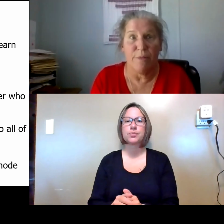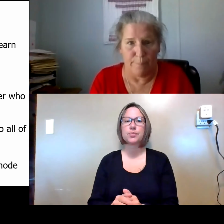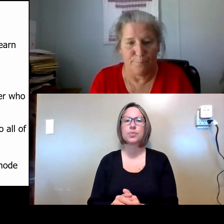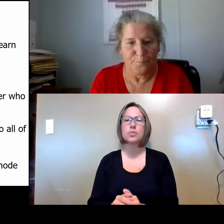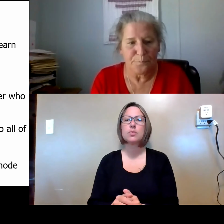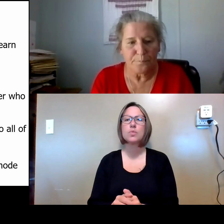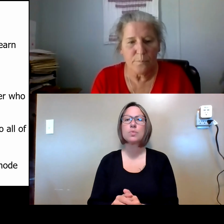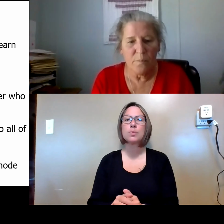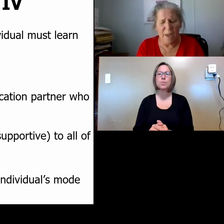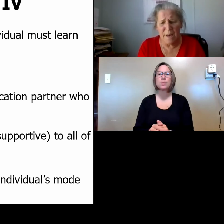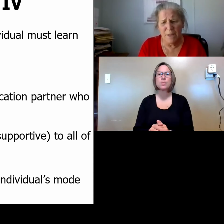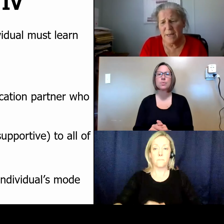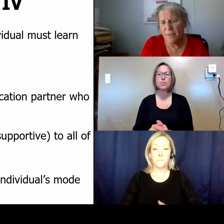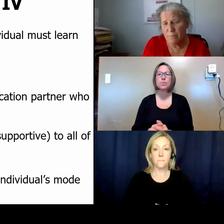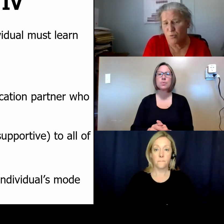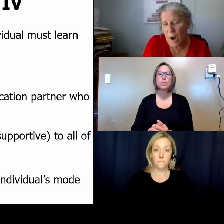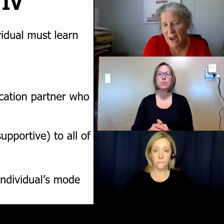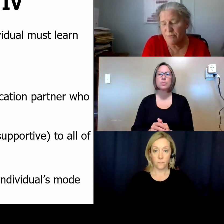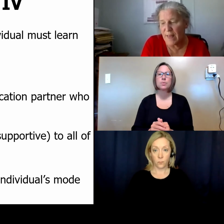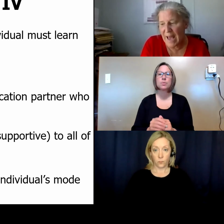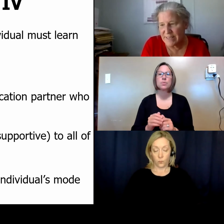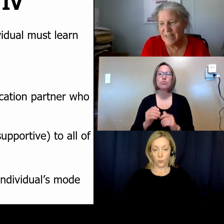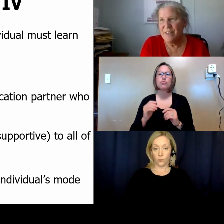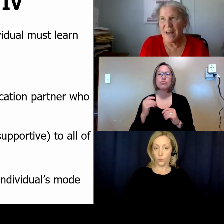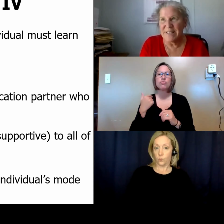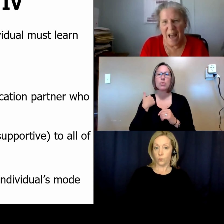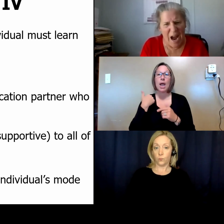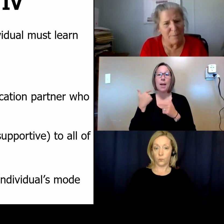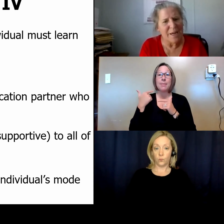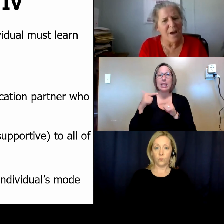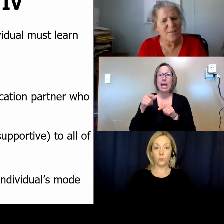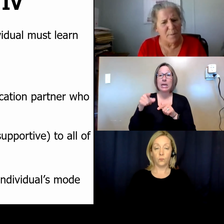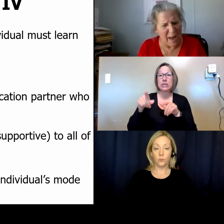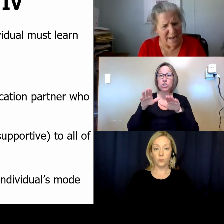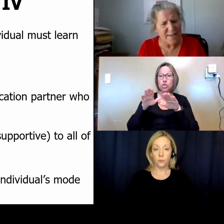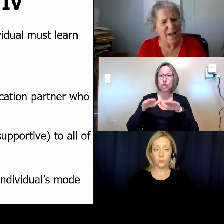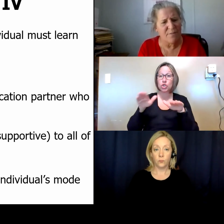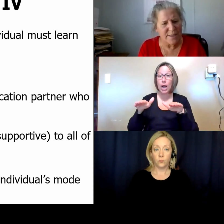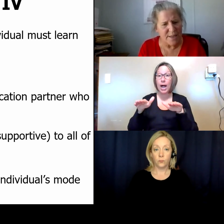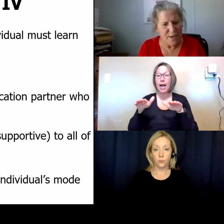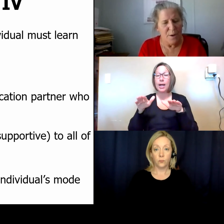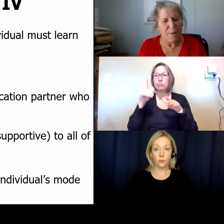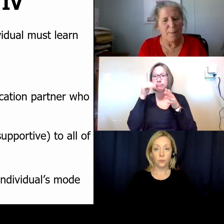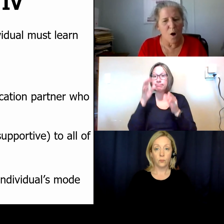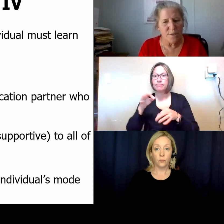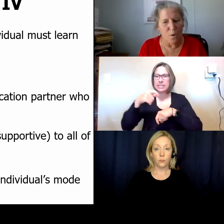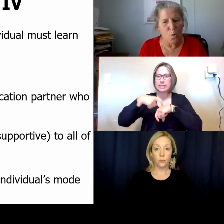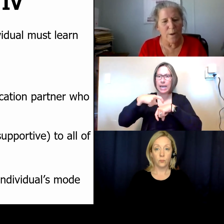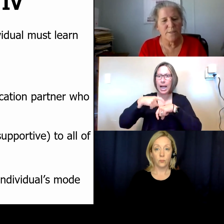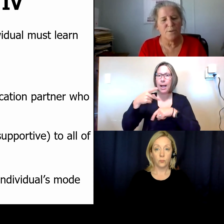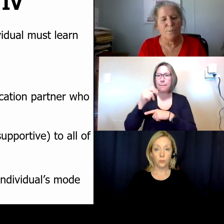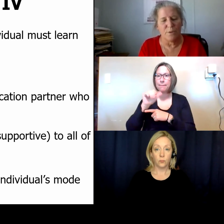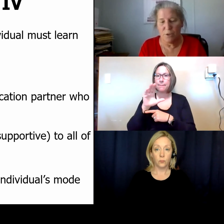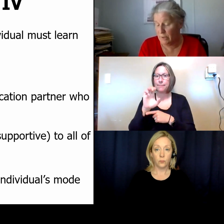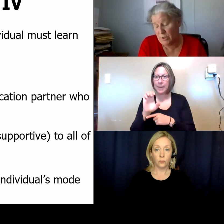staying with them. And I'm letting them drive that timing of it, the pacing of it. But I'm also